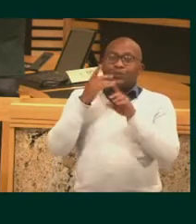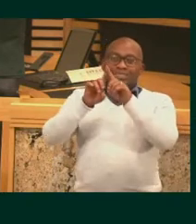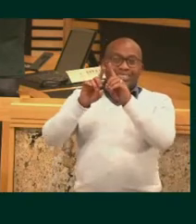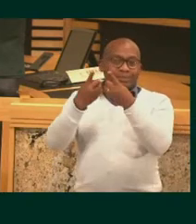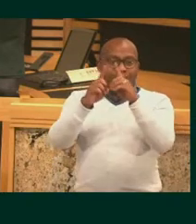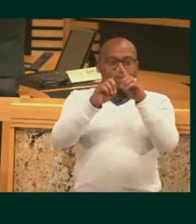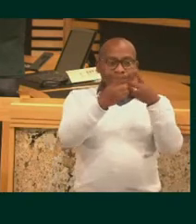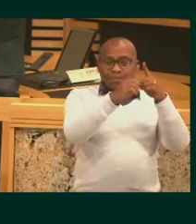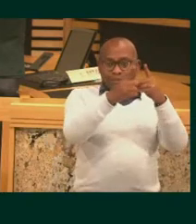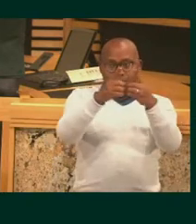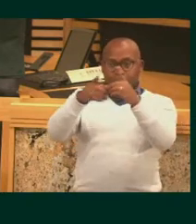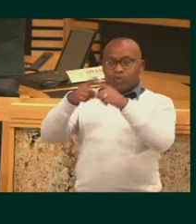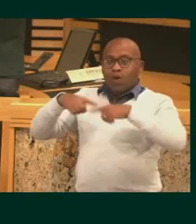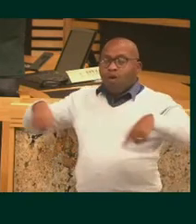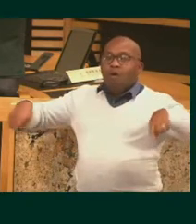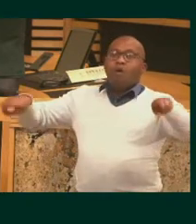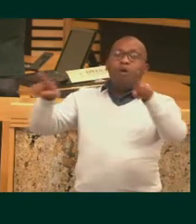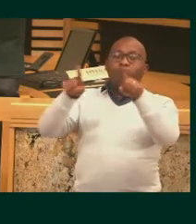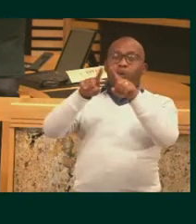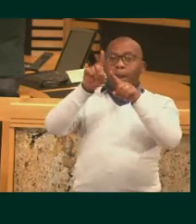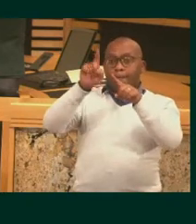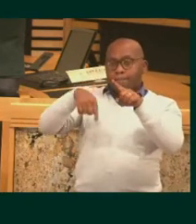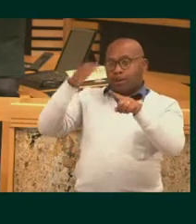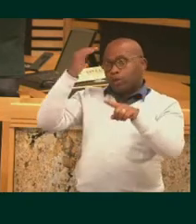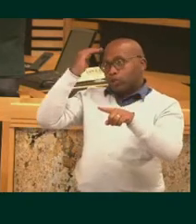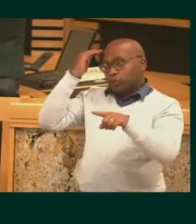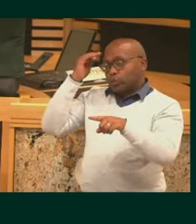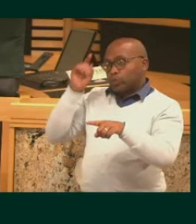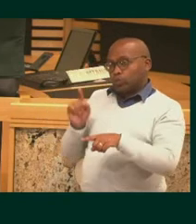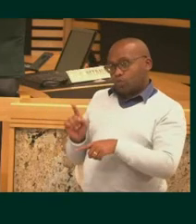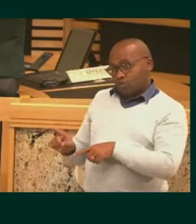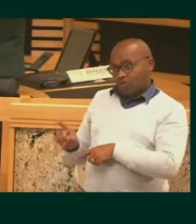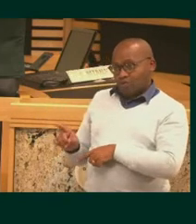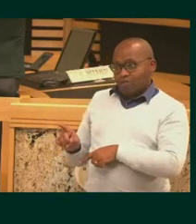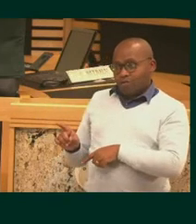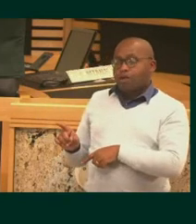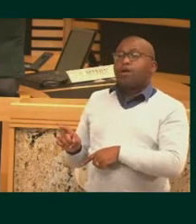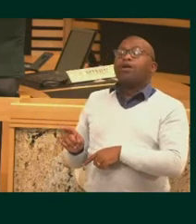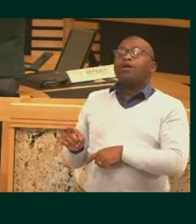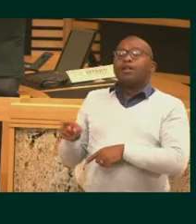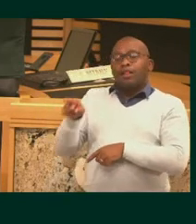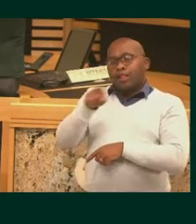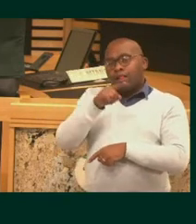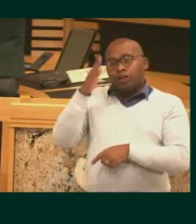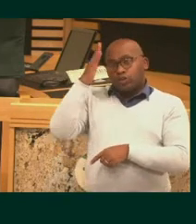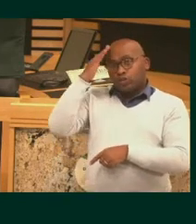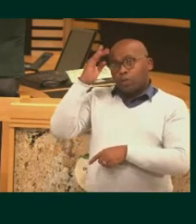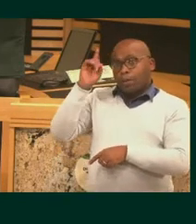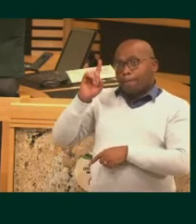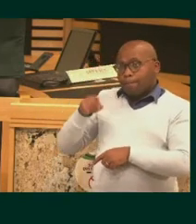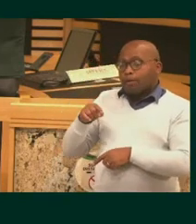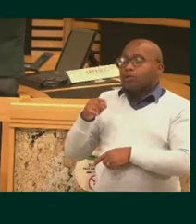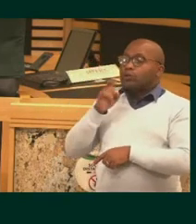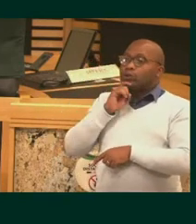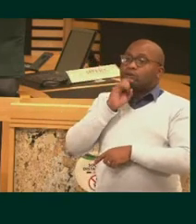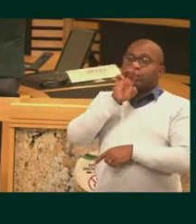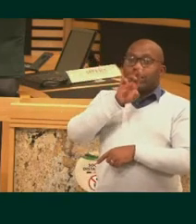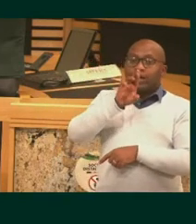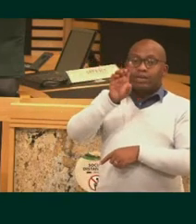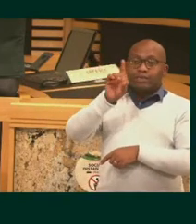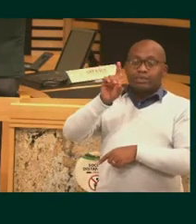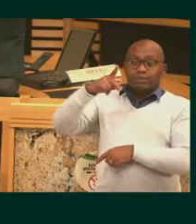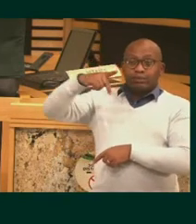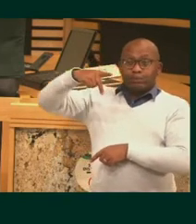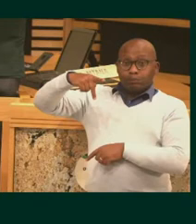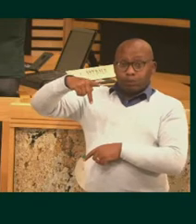departments and public entities were were sensitized to take into considerations the objectives of the RDP the E Cape